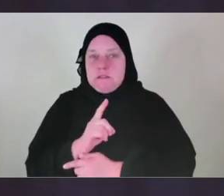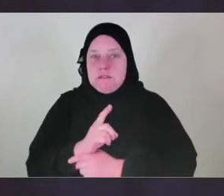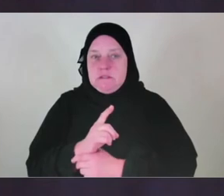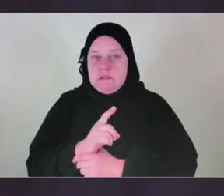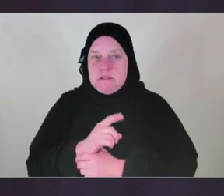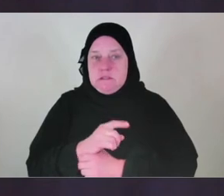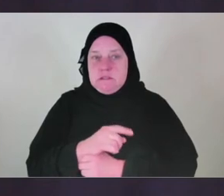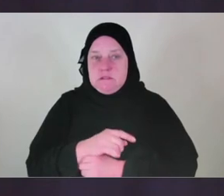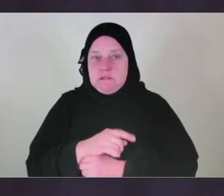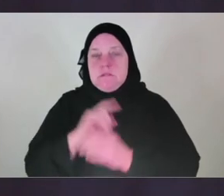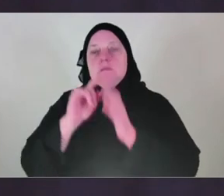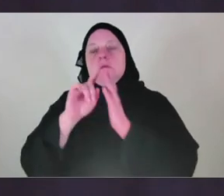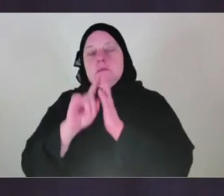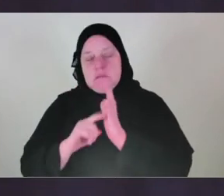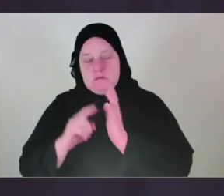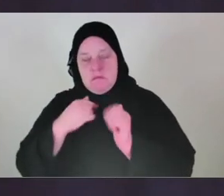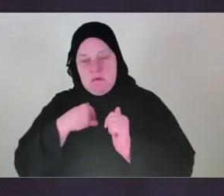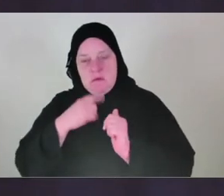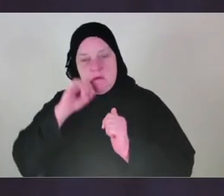Ghasban.